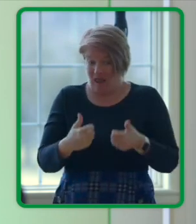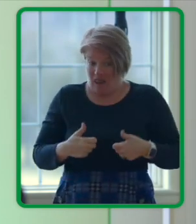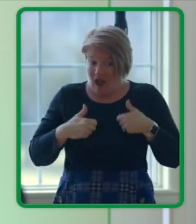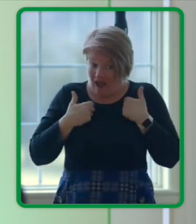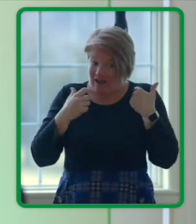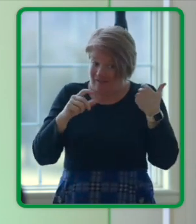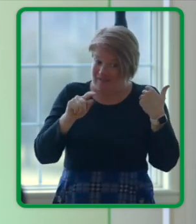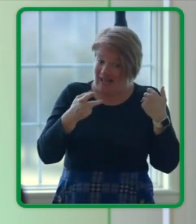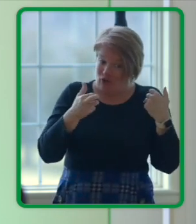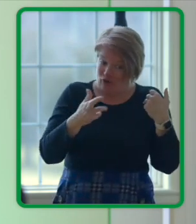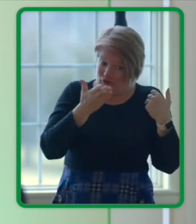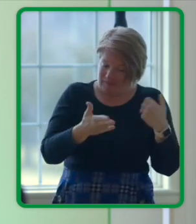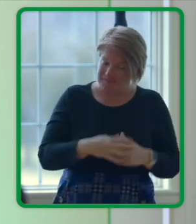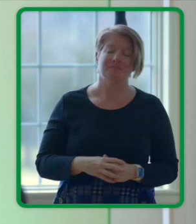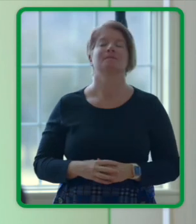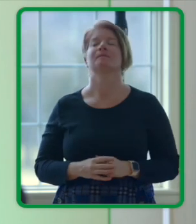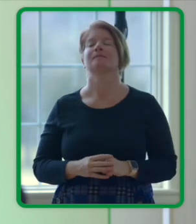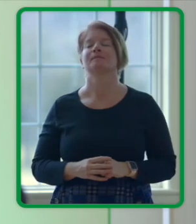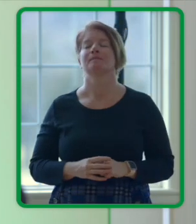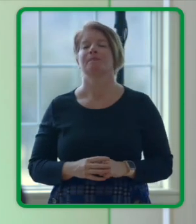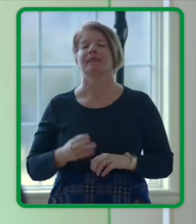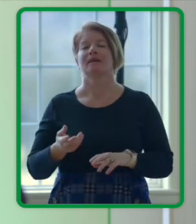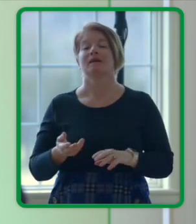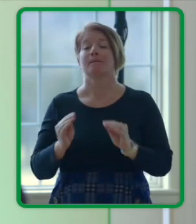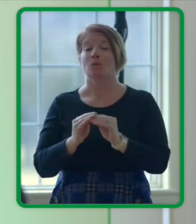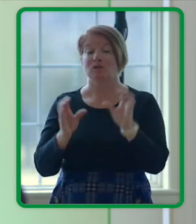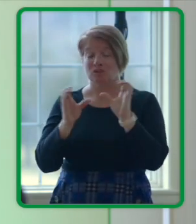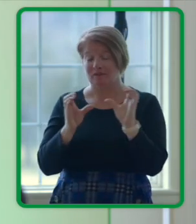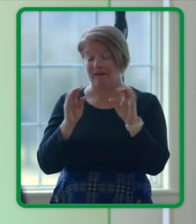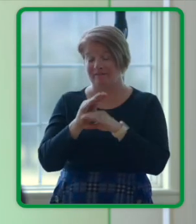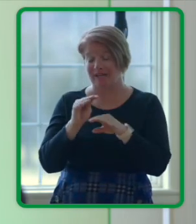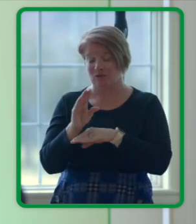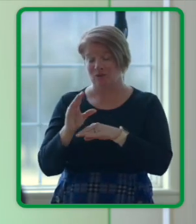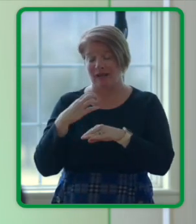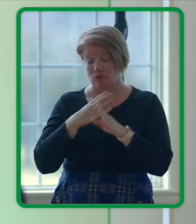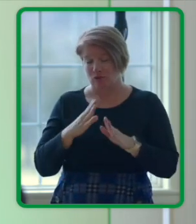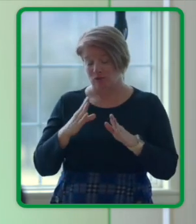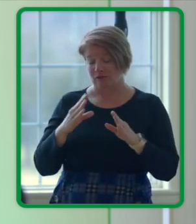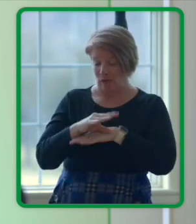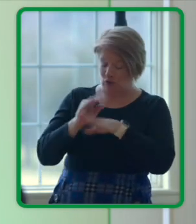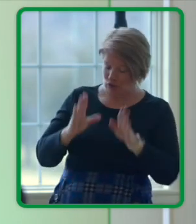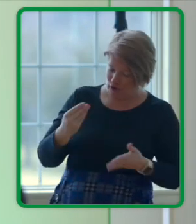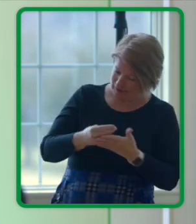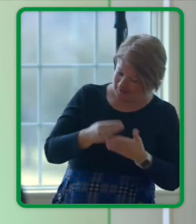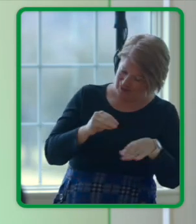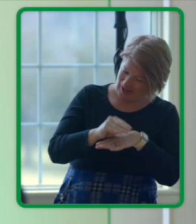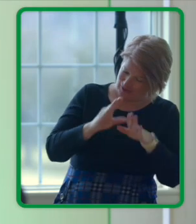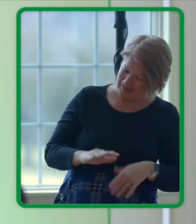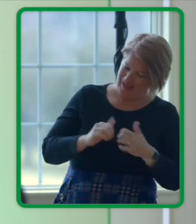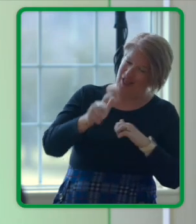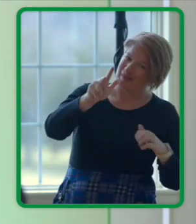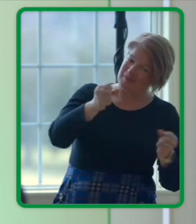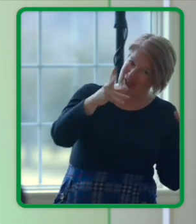added convenience. We've increased the number of certified financial counselors to 38, meaning more opportunity, more free